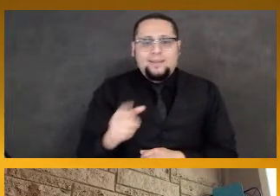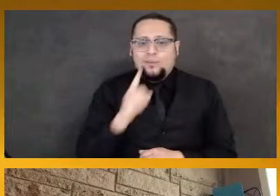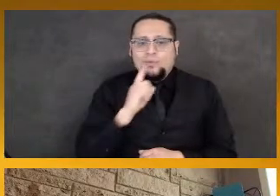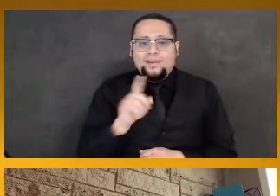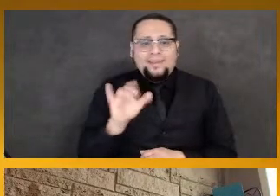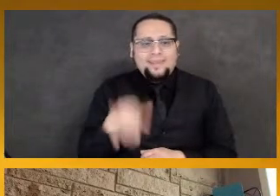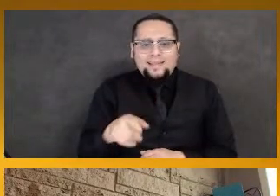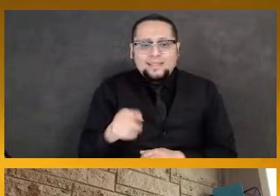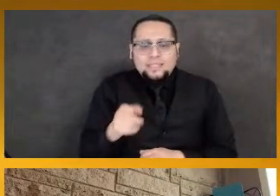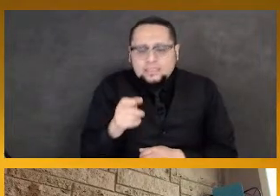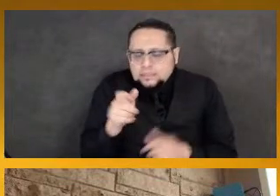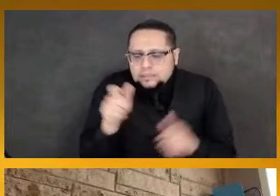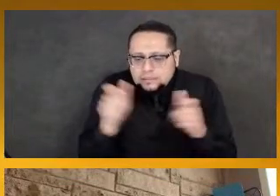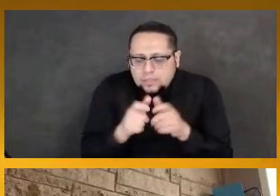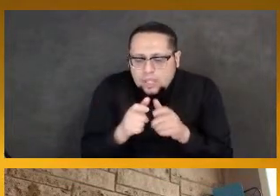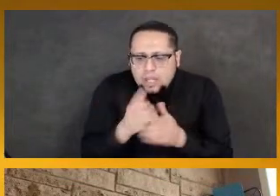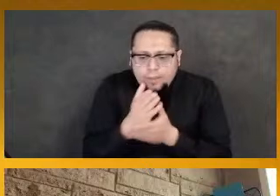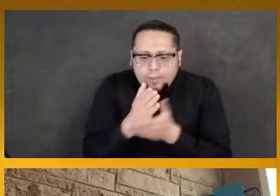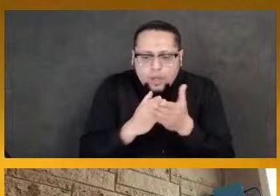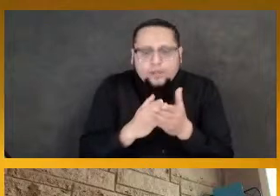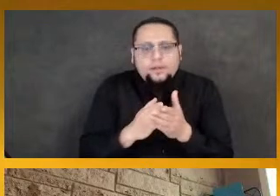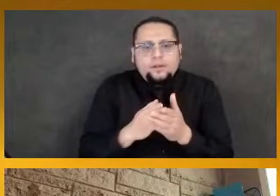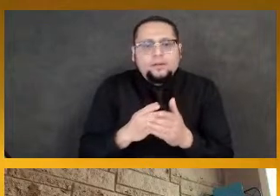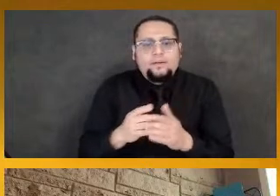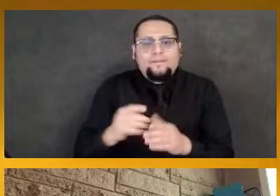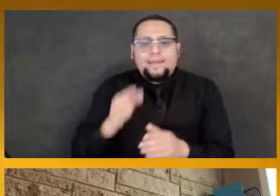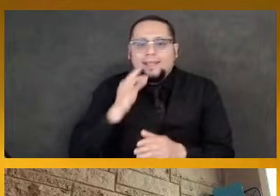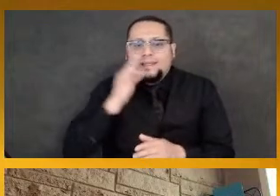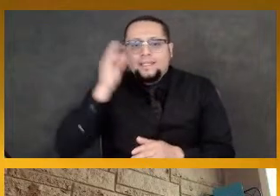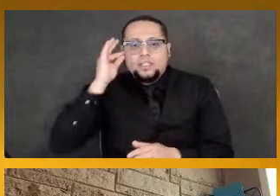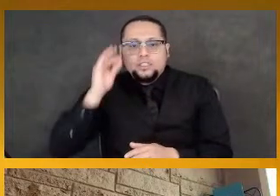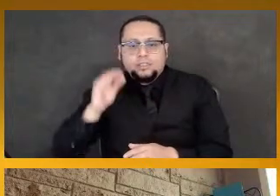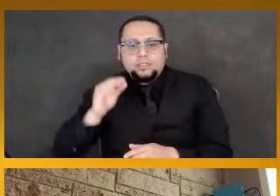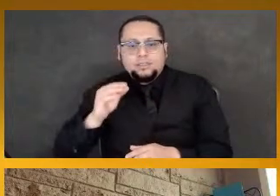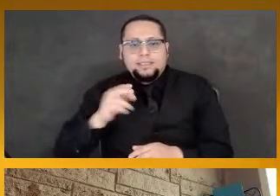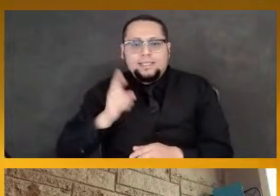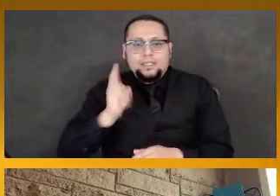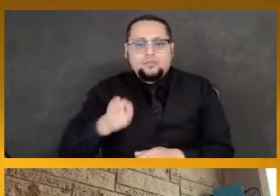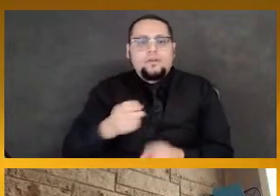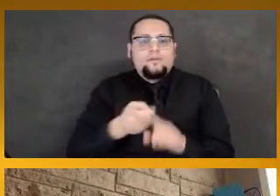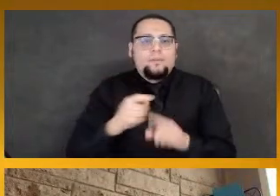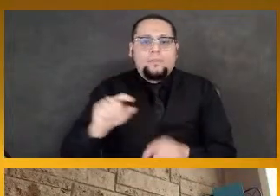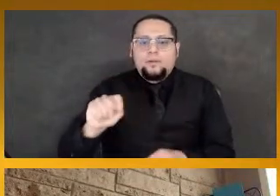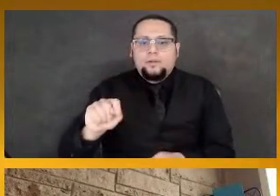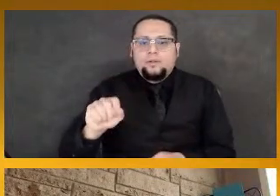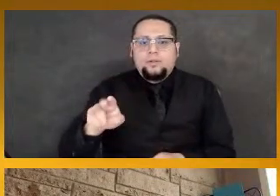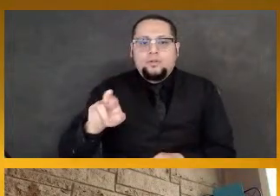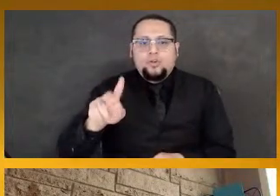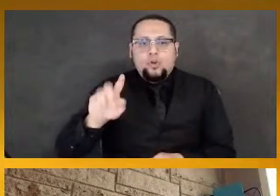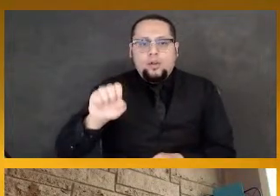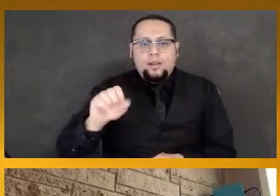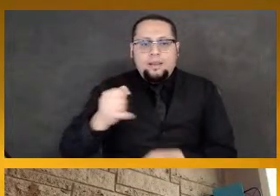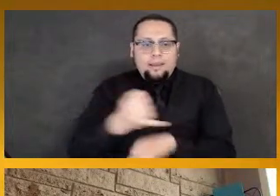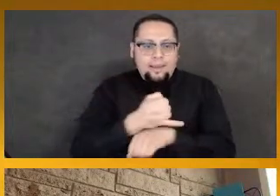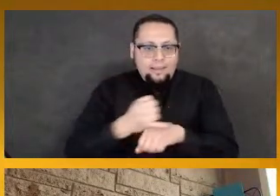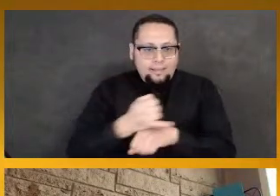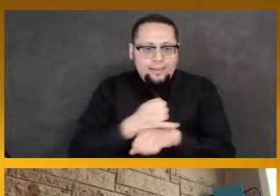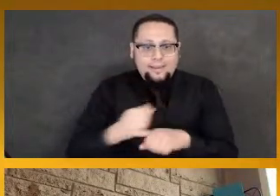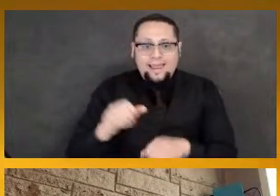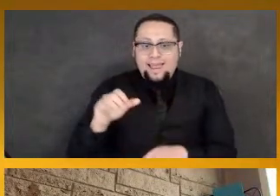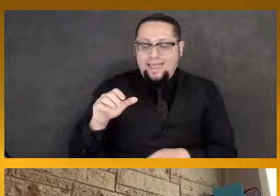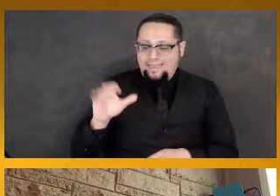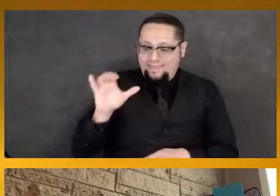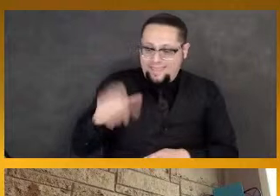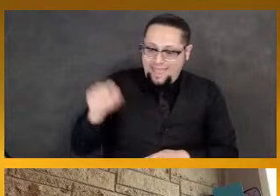part of the indigenous histories of Turtle Island, and to ground it in